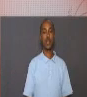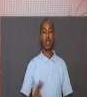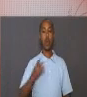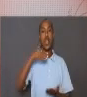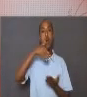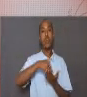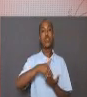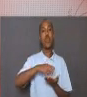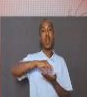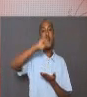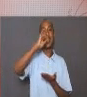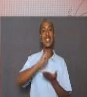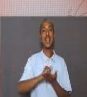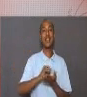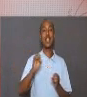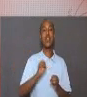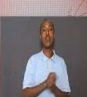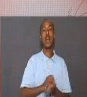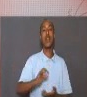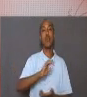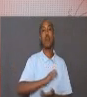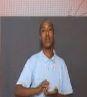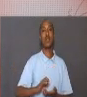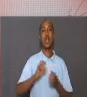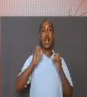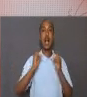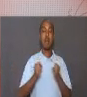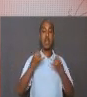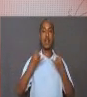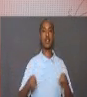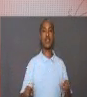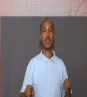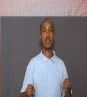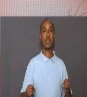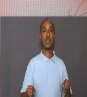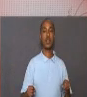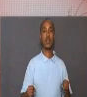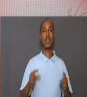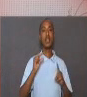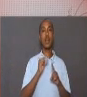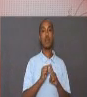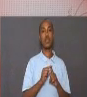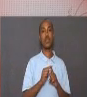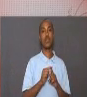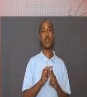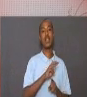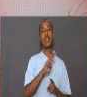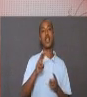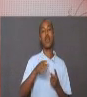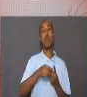also learned that inorganic compounds can be classified in terms of their